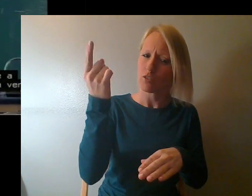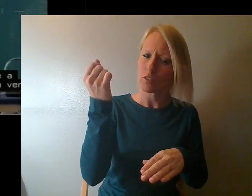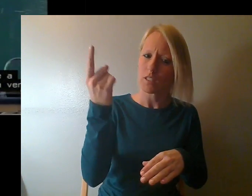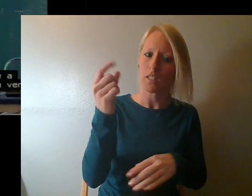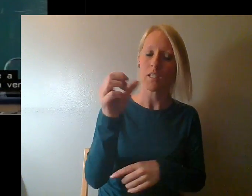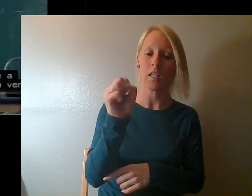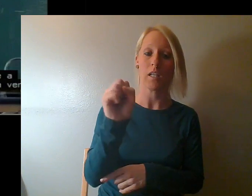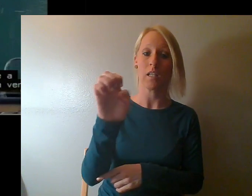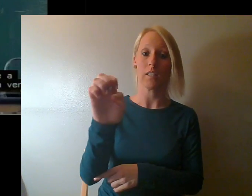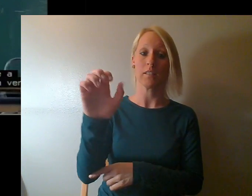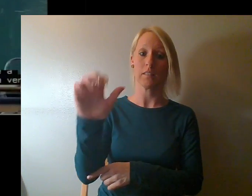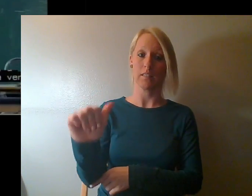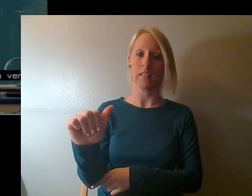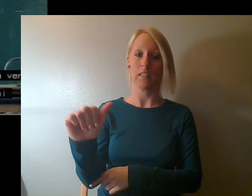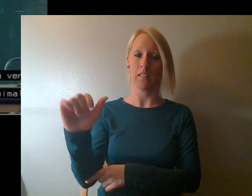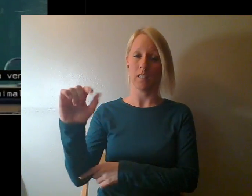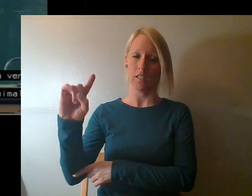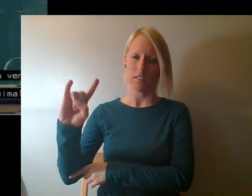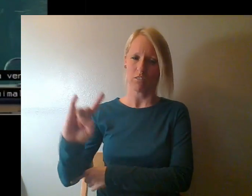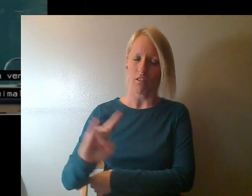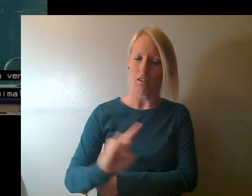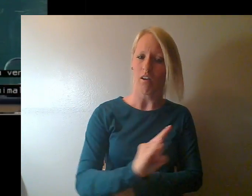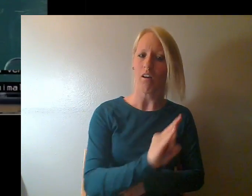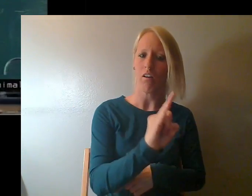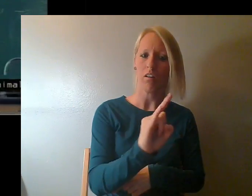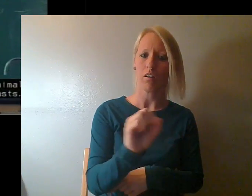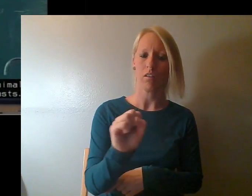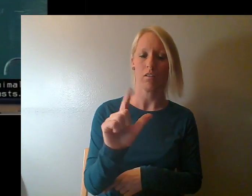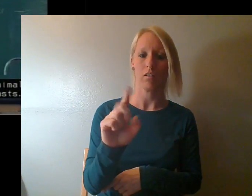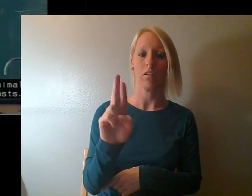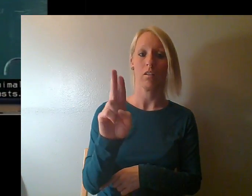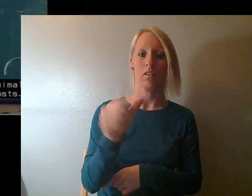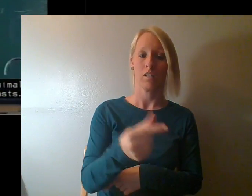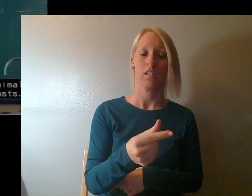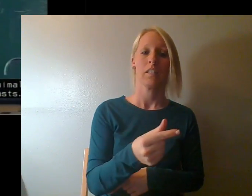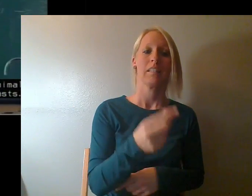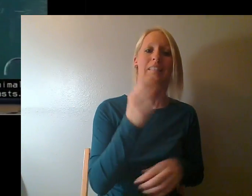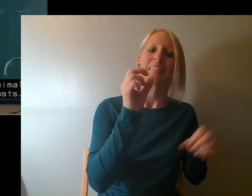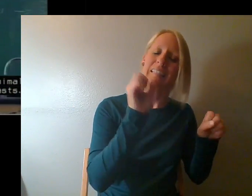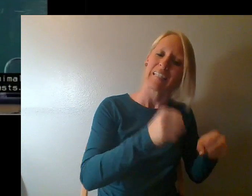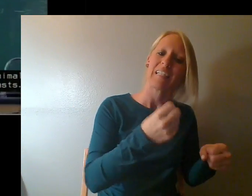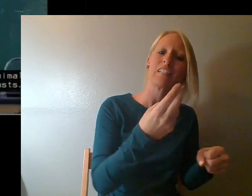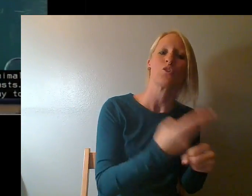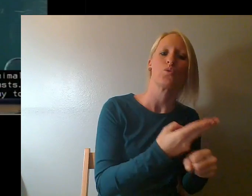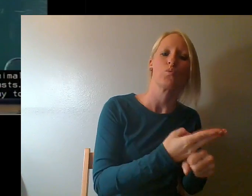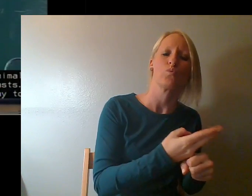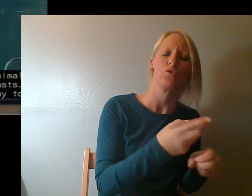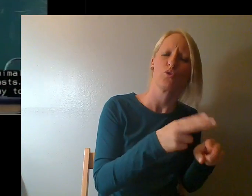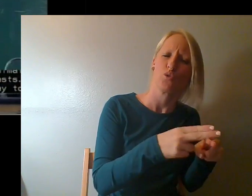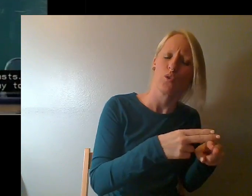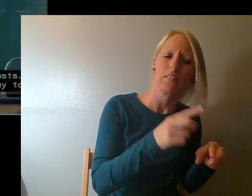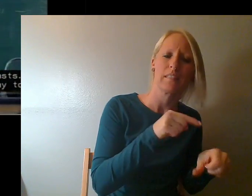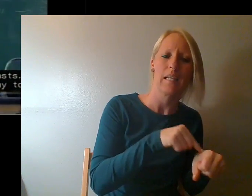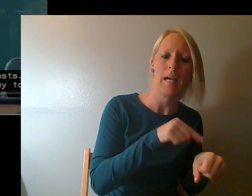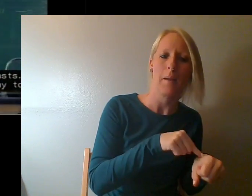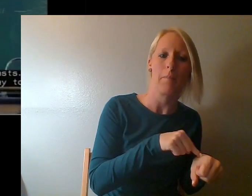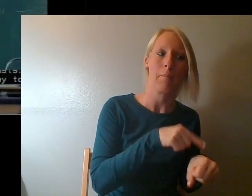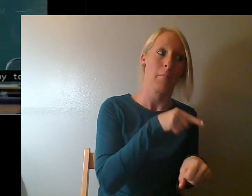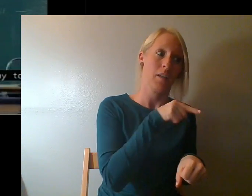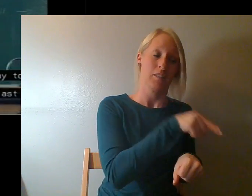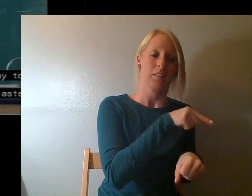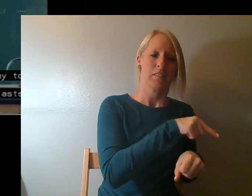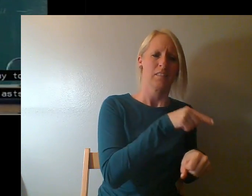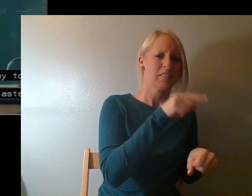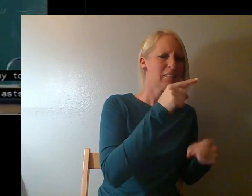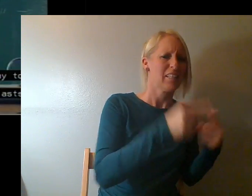time. All right, but put it this way, animal cells cannot make chloroplasts. That's probably a better way to think of it. All right, so they